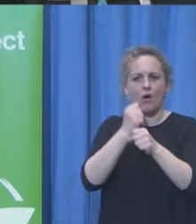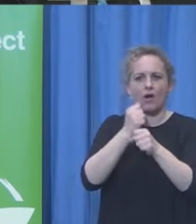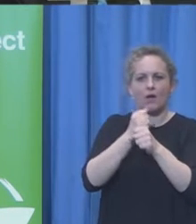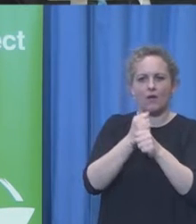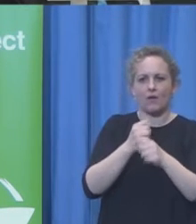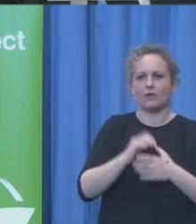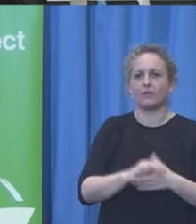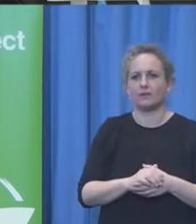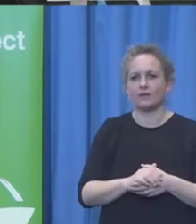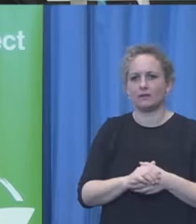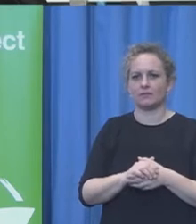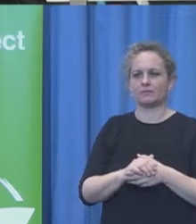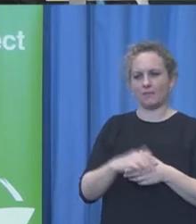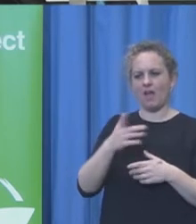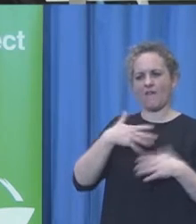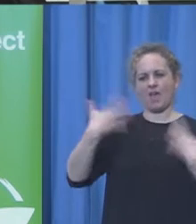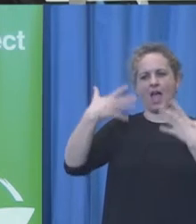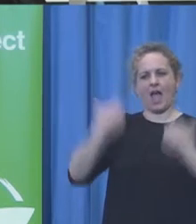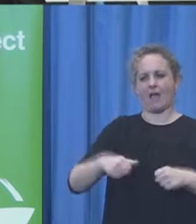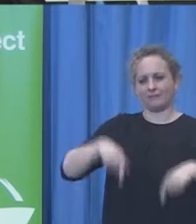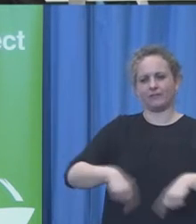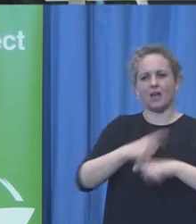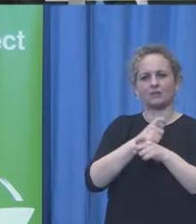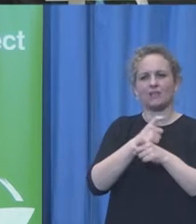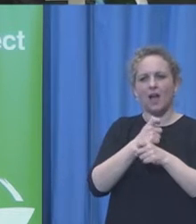work because